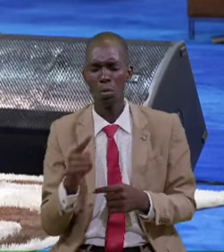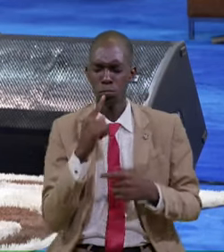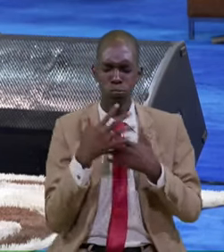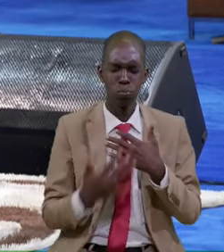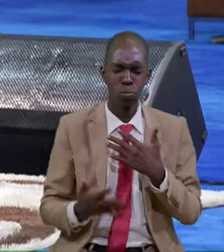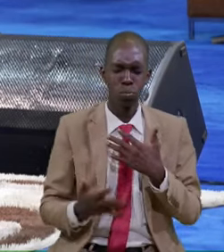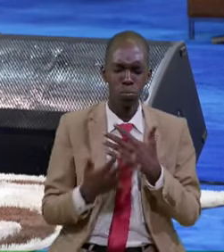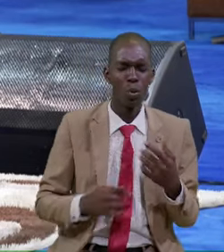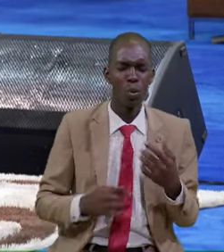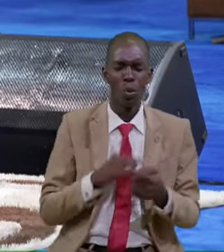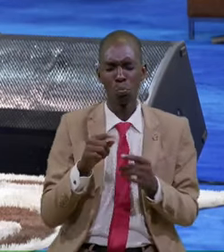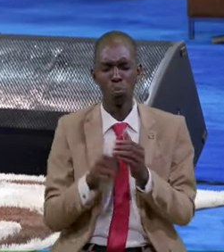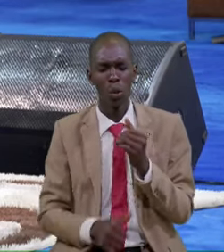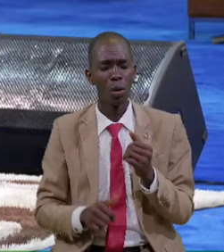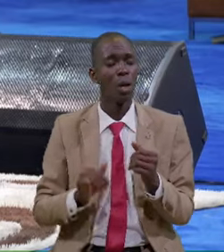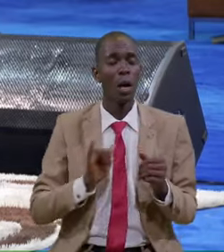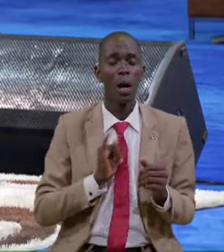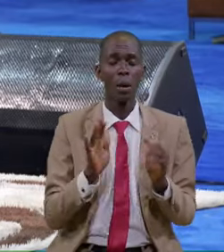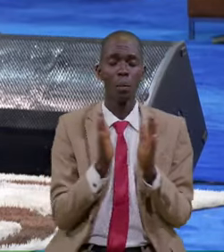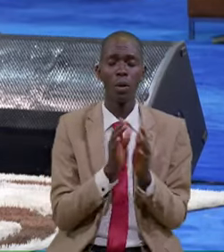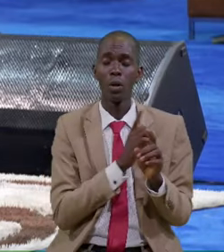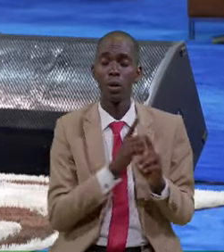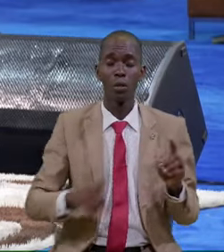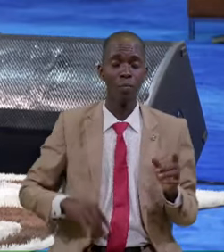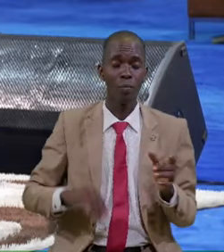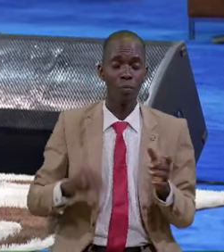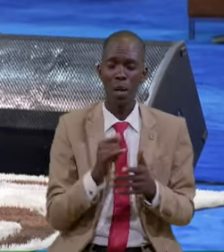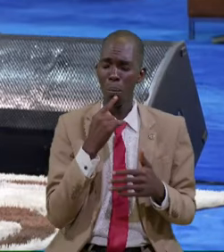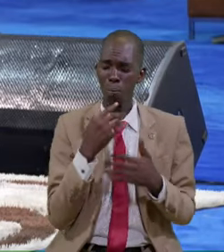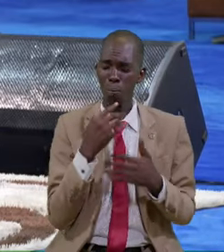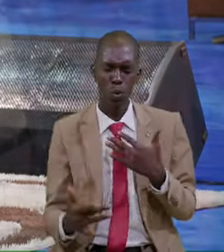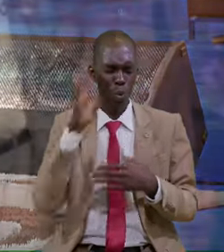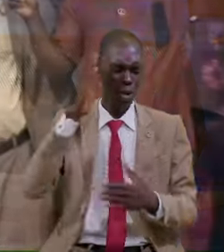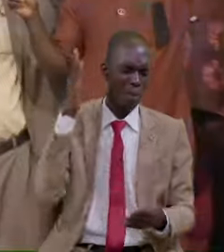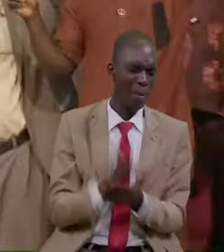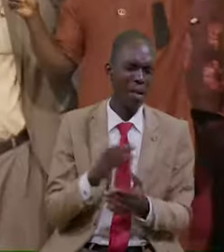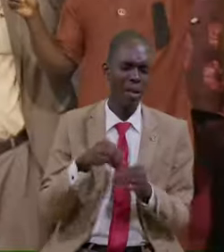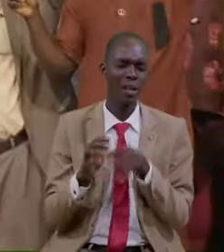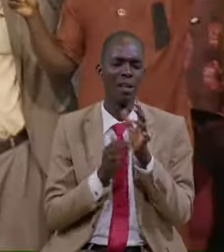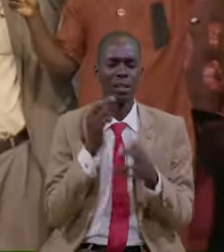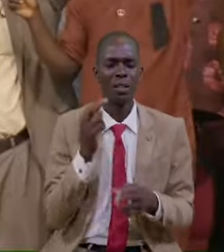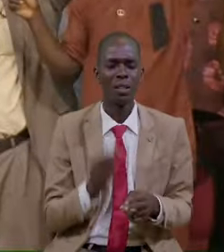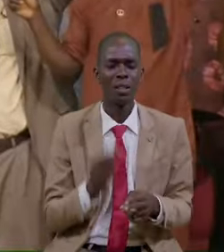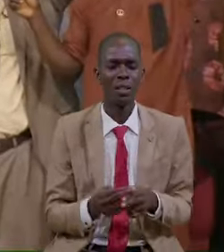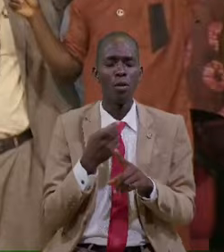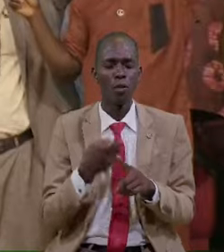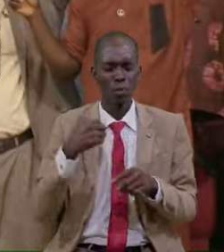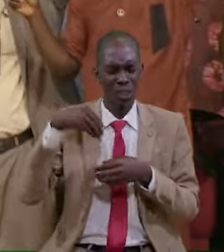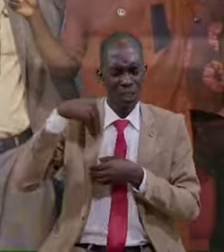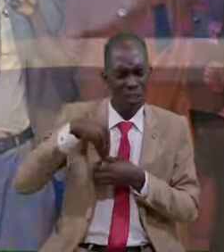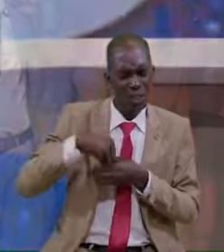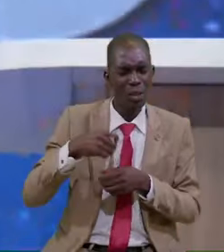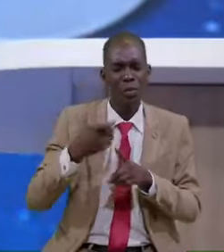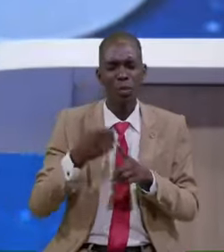when you pull, I pray, Lord, that blood will stop. from the inside, from the